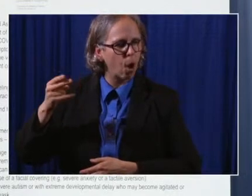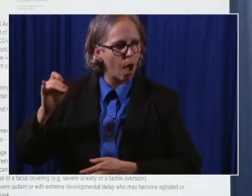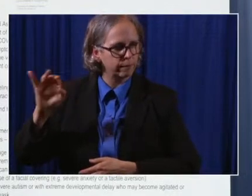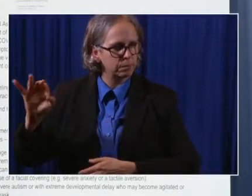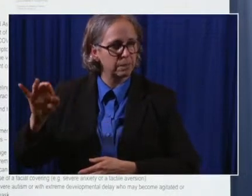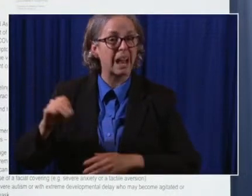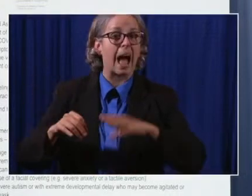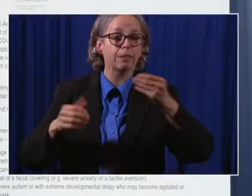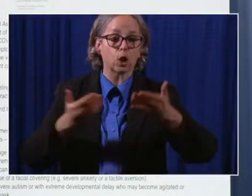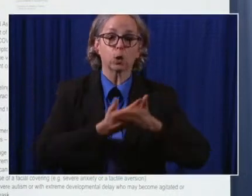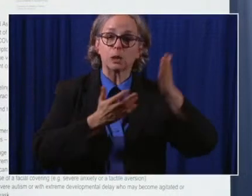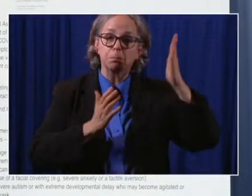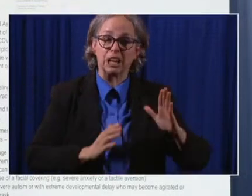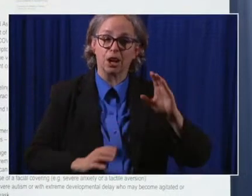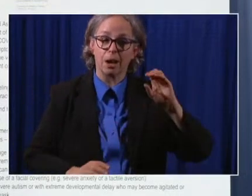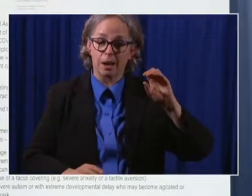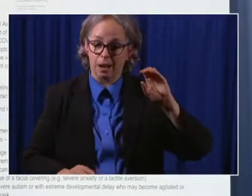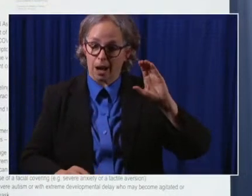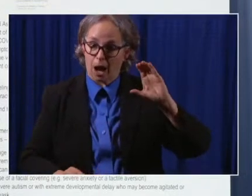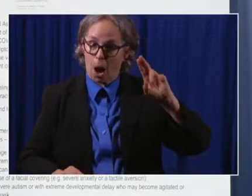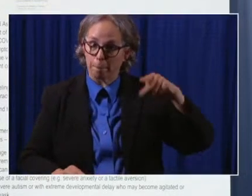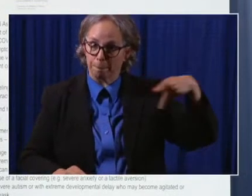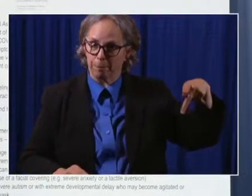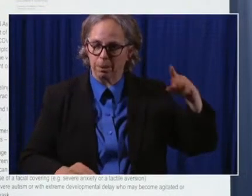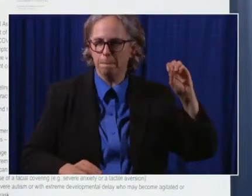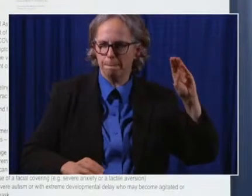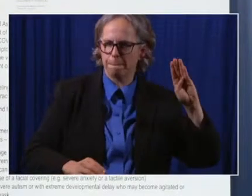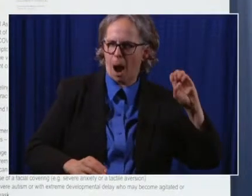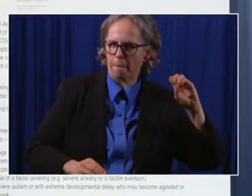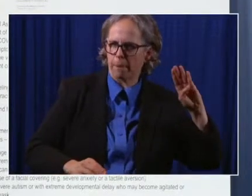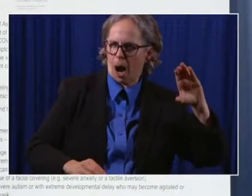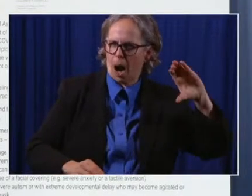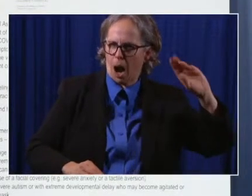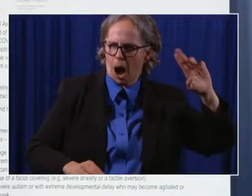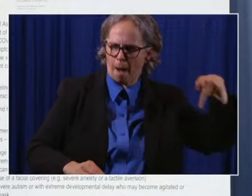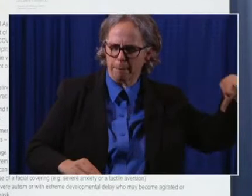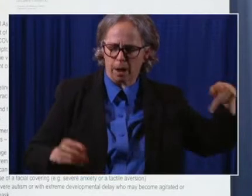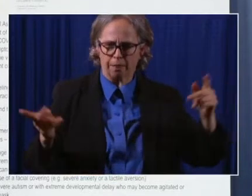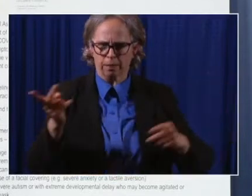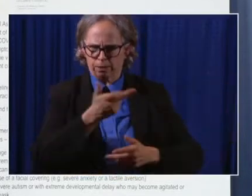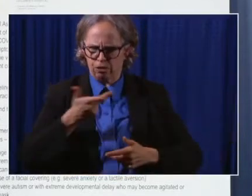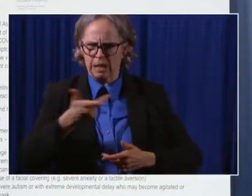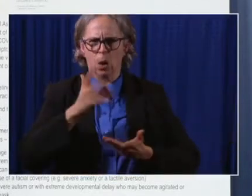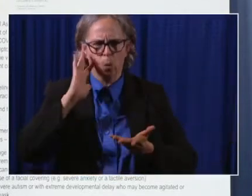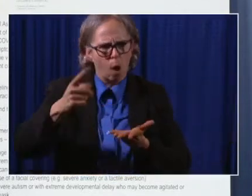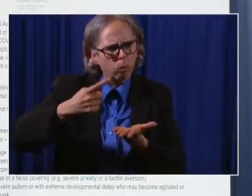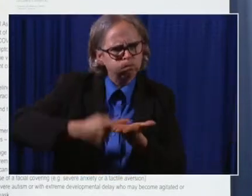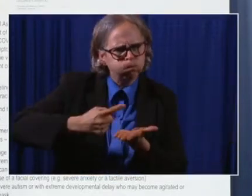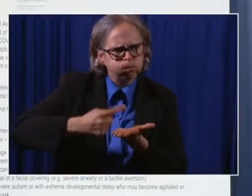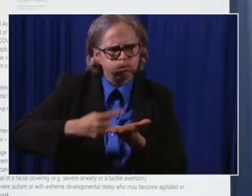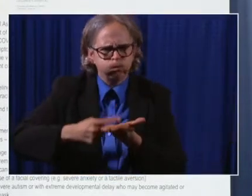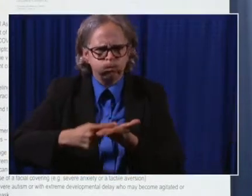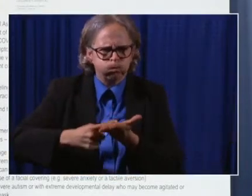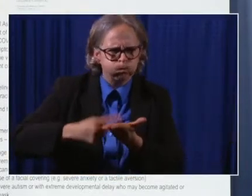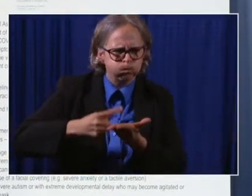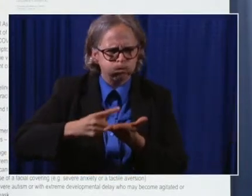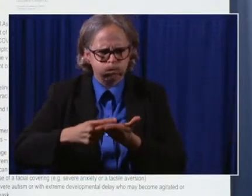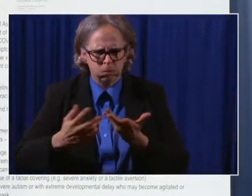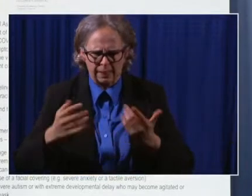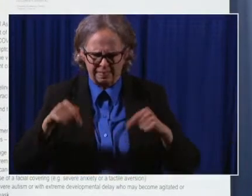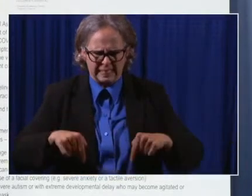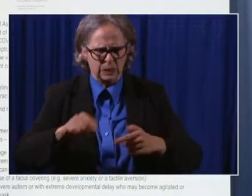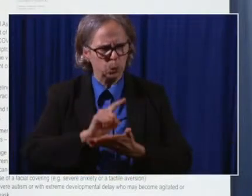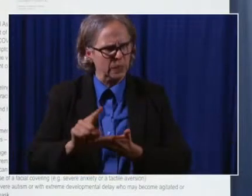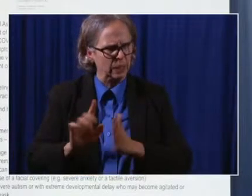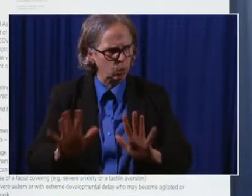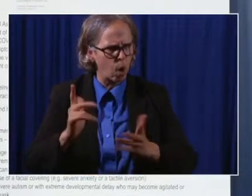my friend Bob Cupp, and we're going to have those conversations this week. We'll talk about a number of things, and certainly this is, I want to get